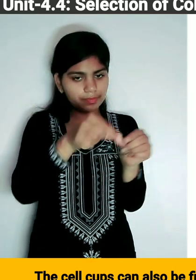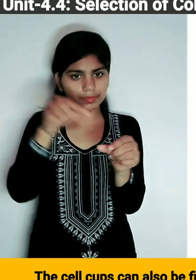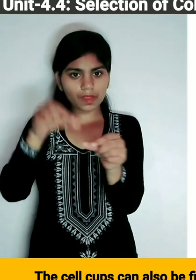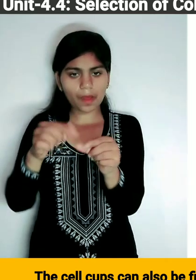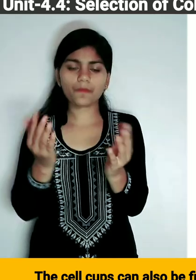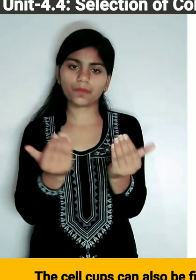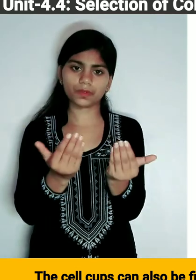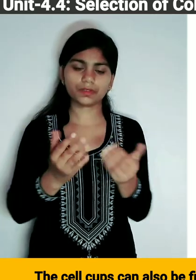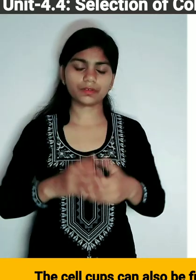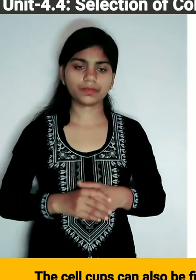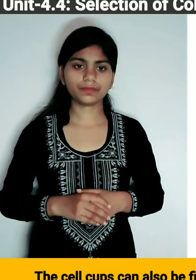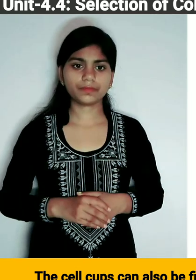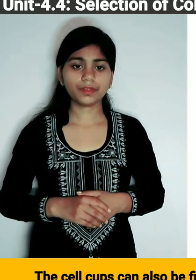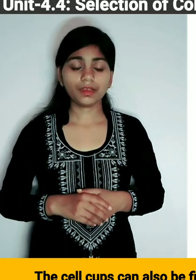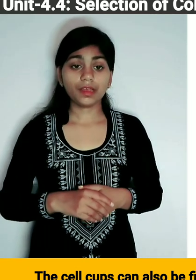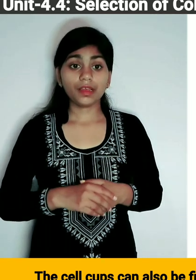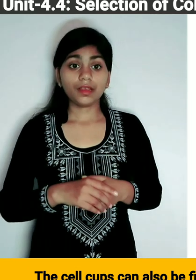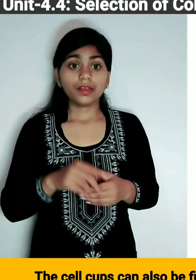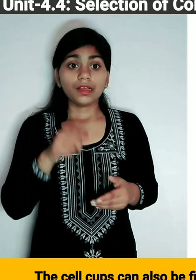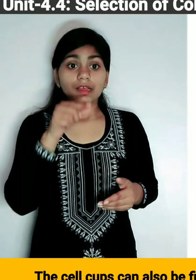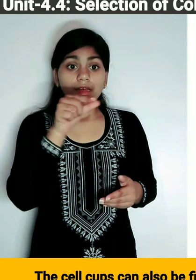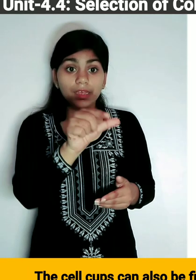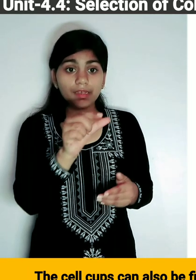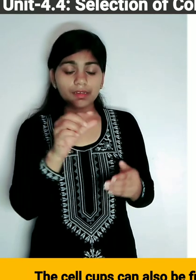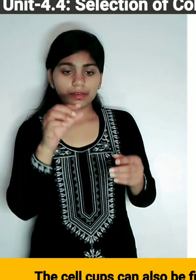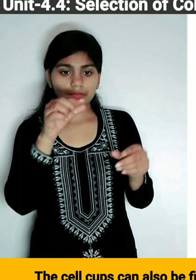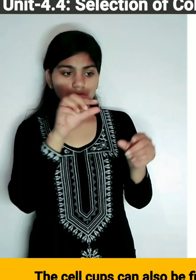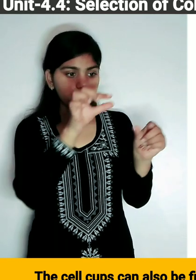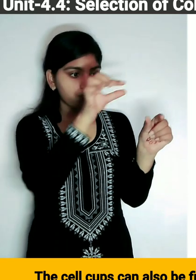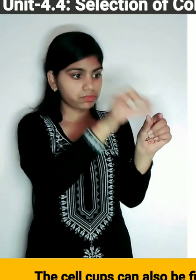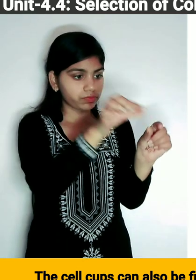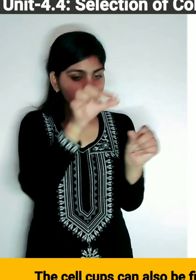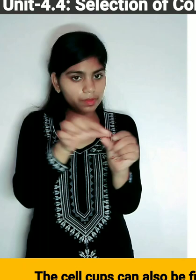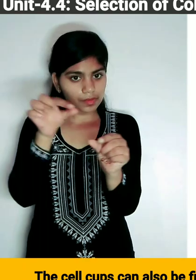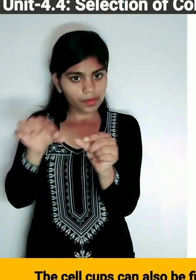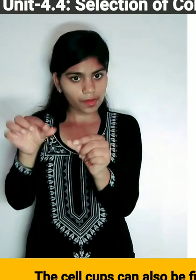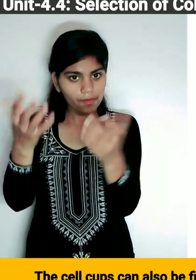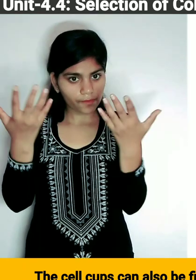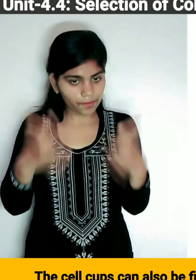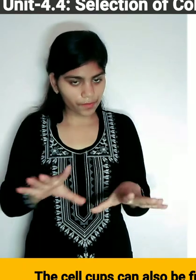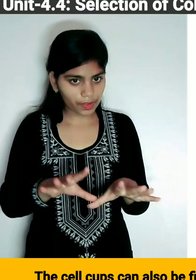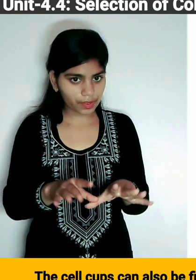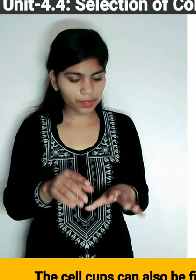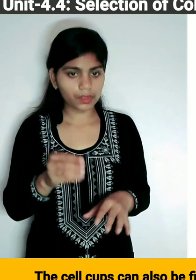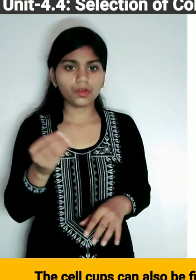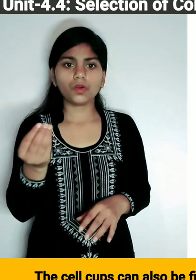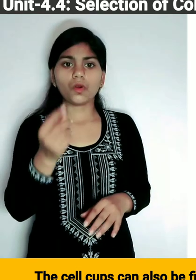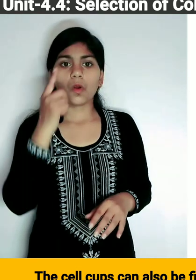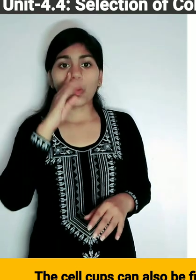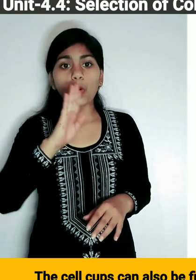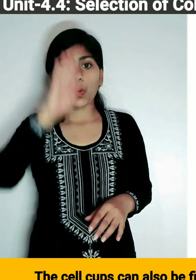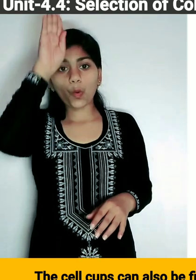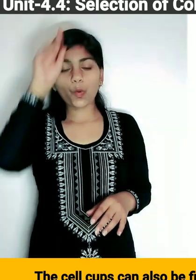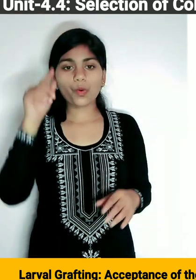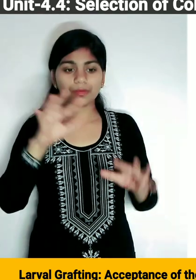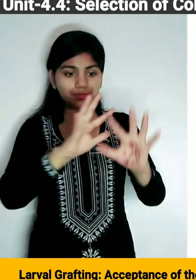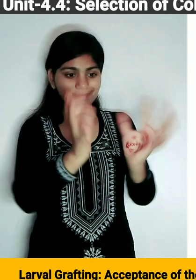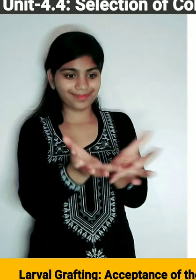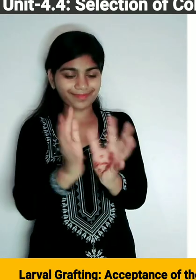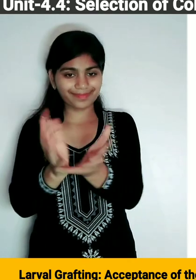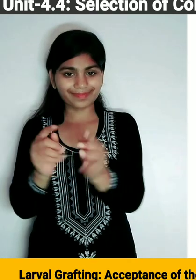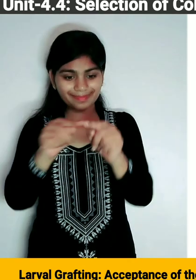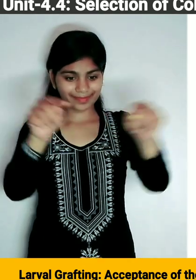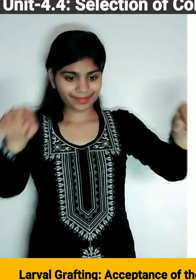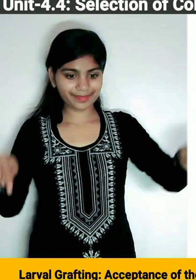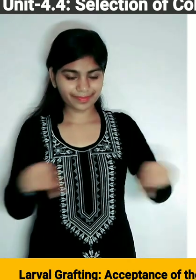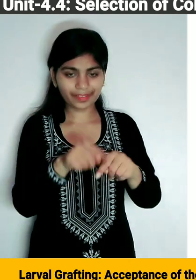These pieces are then fixed on the bars of the queen rearing frame. Larval